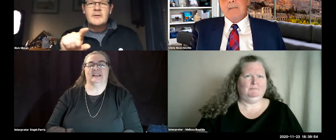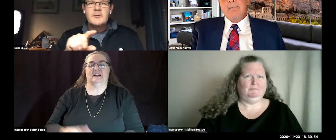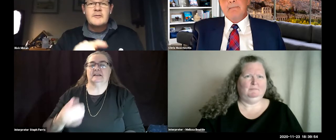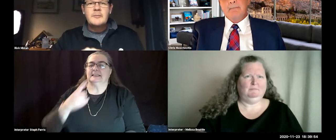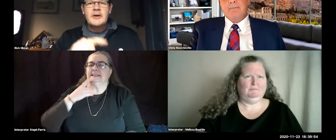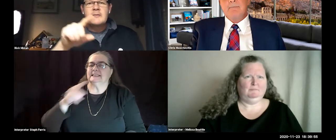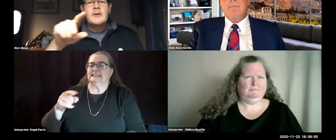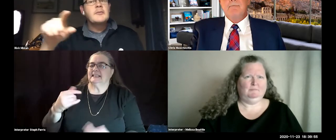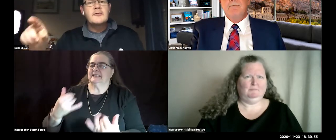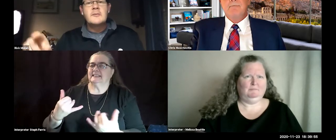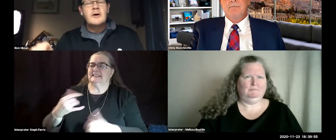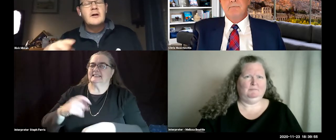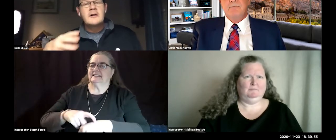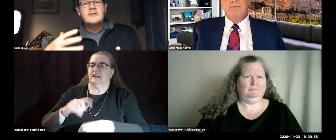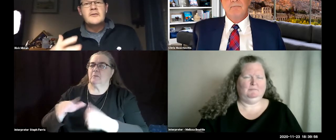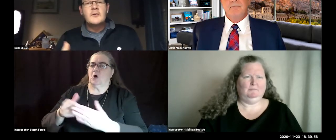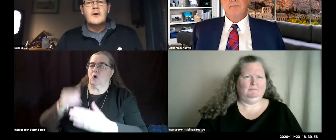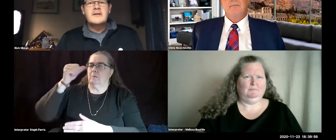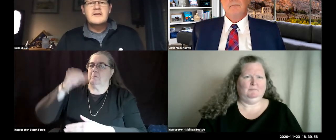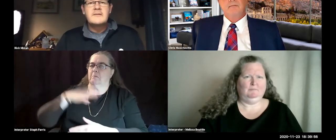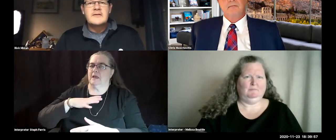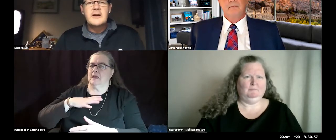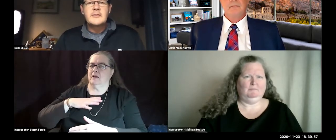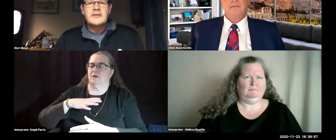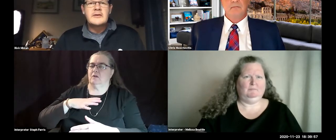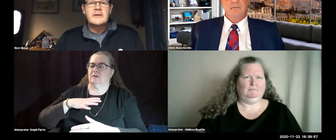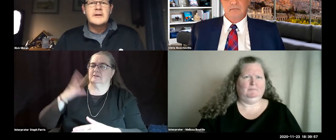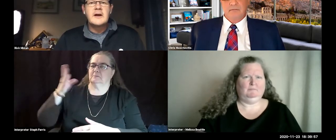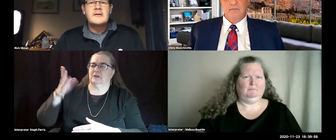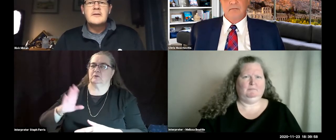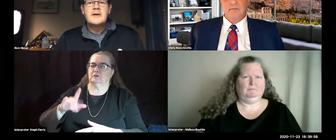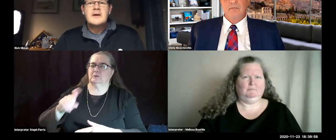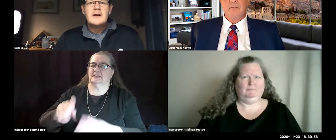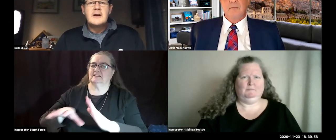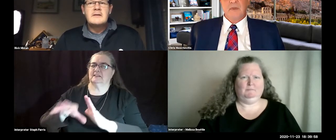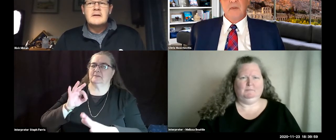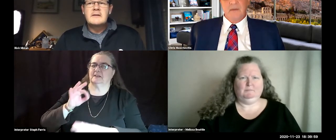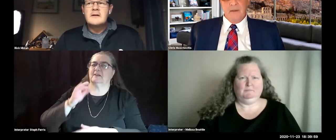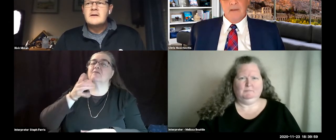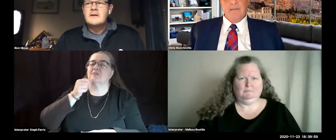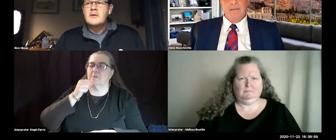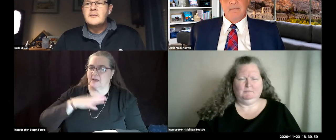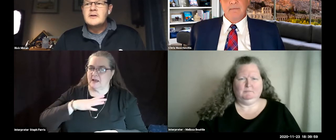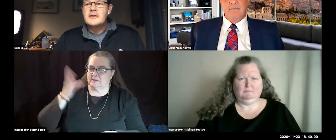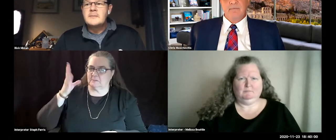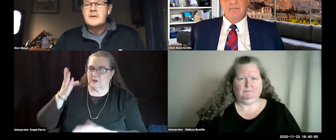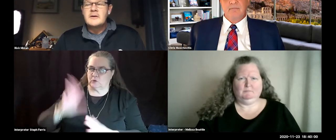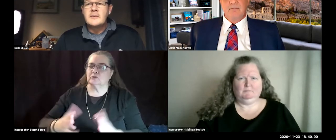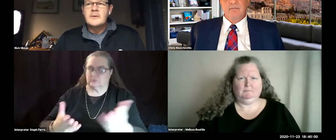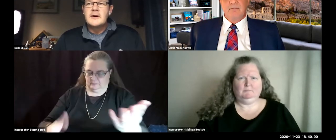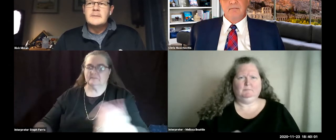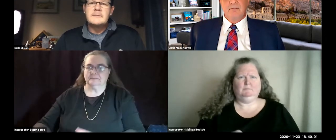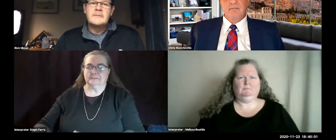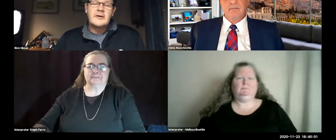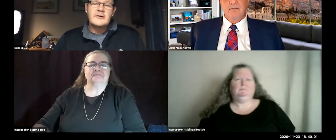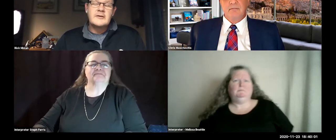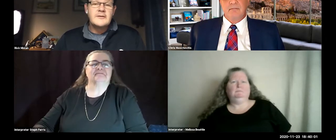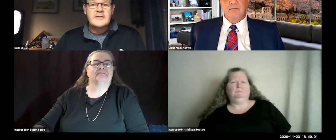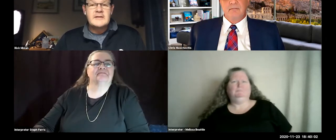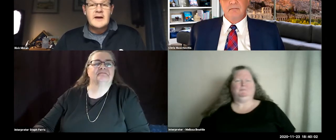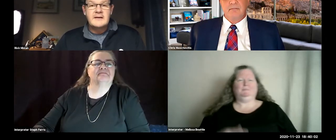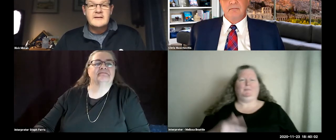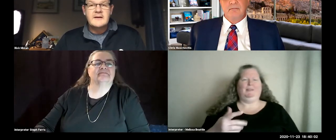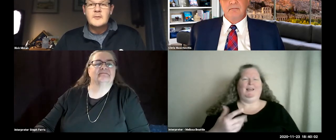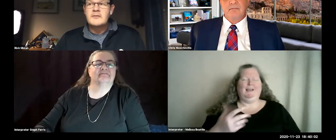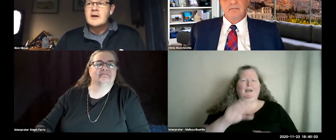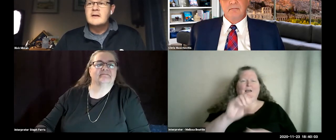that, we've picked people from all different walks of the cybersecurity life, and I think that hopefully Sonia, you've